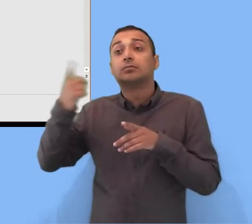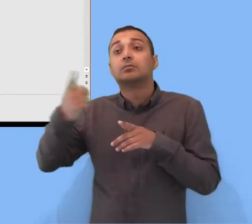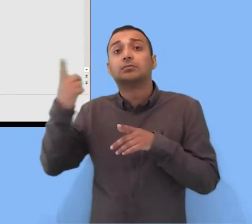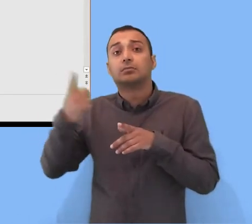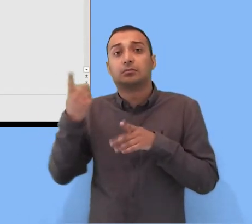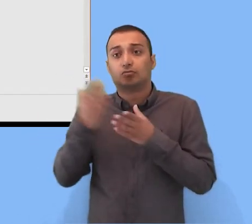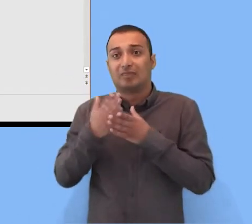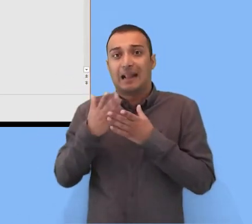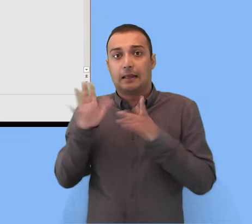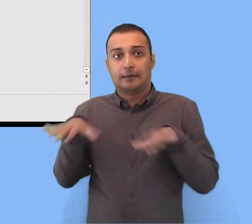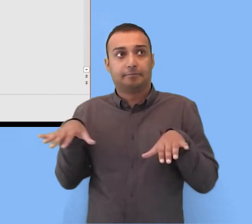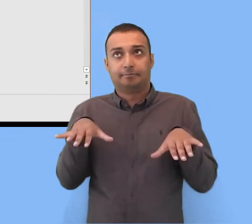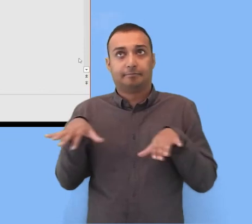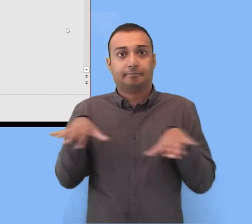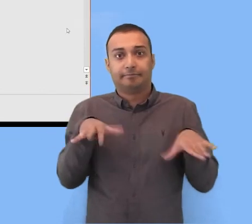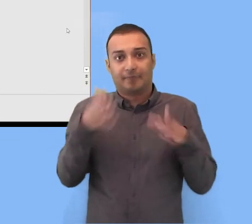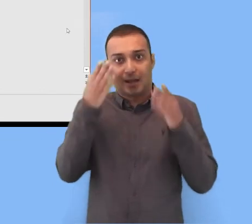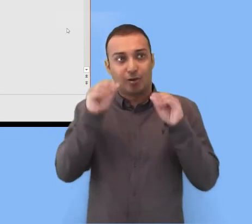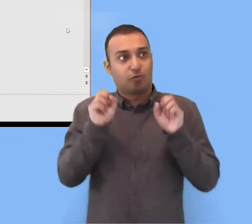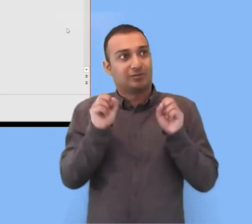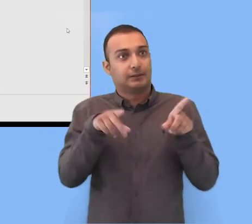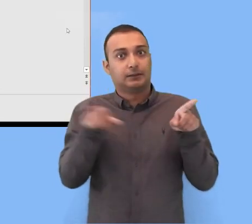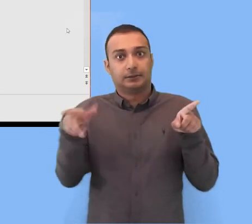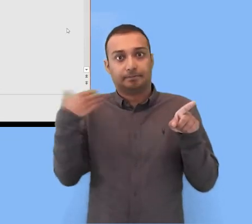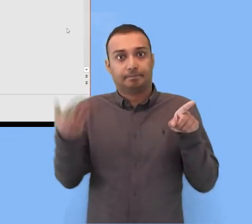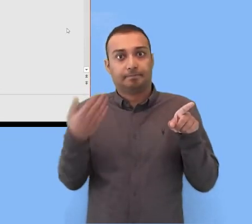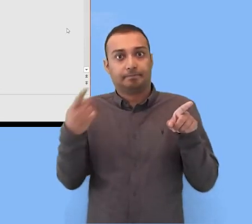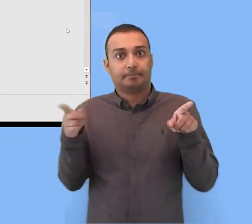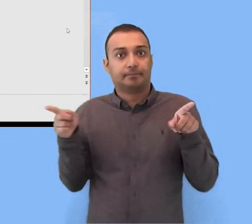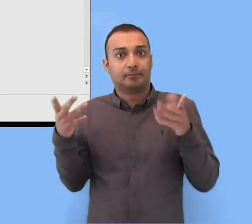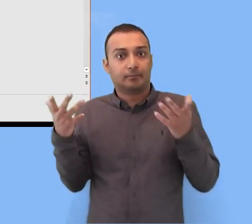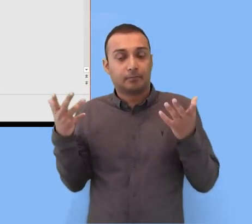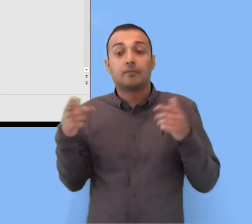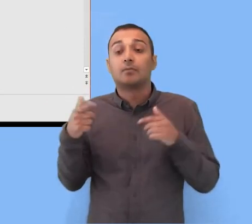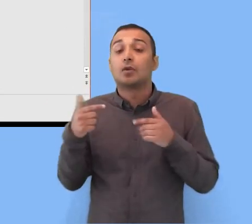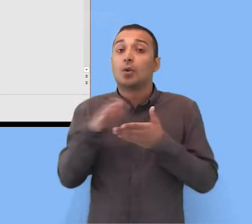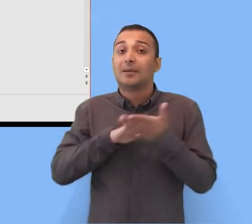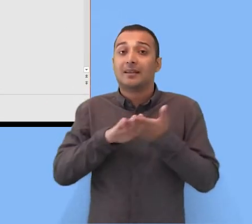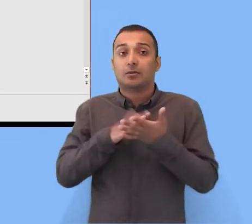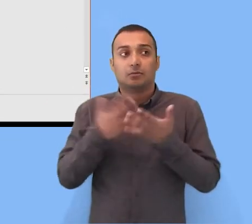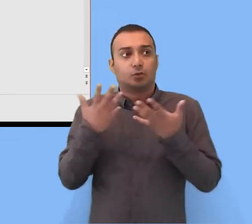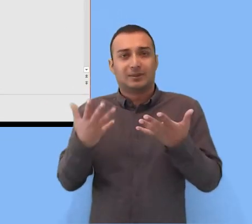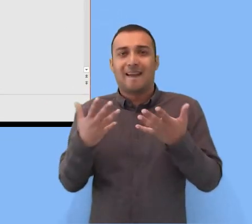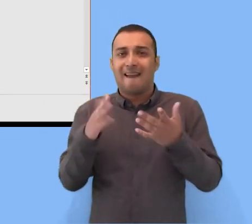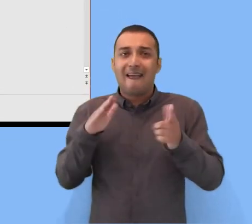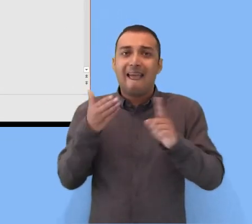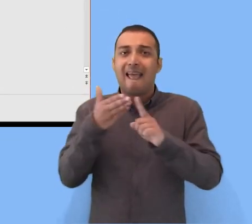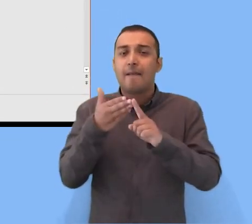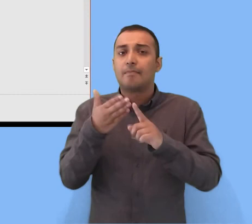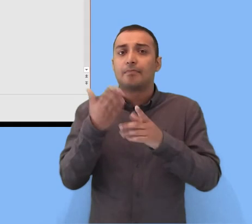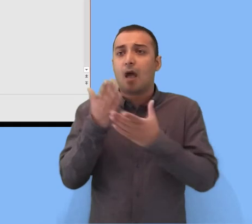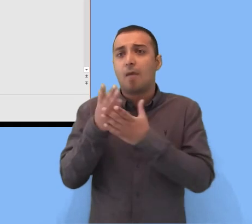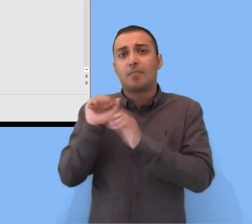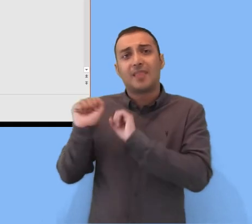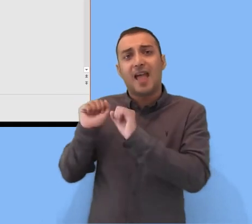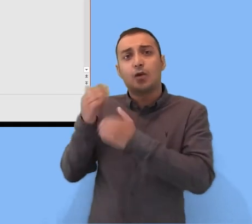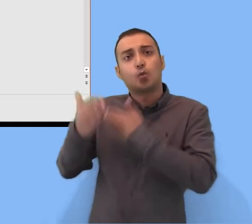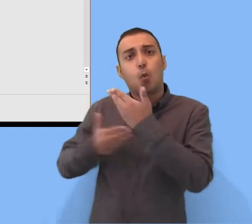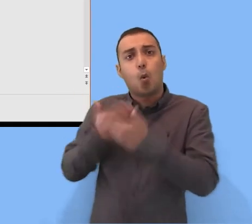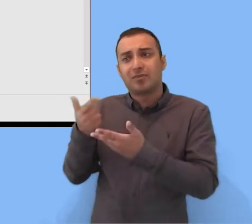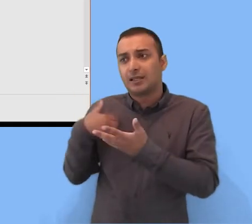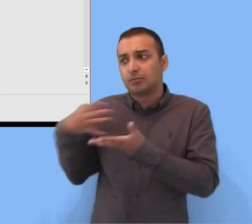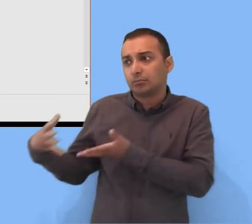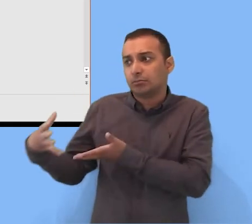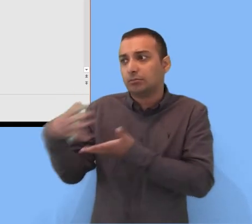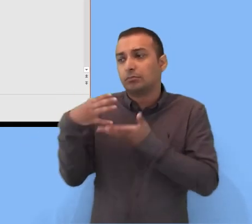Here we go. Right. So my aim today in talking to all of you and, just sharing their stories. So I'm really coming